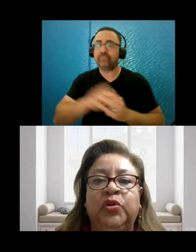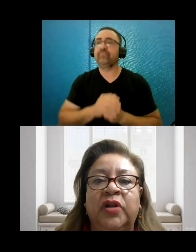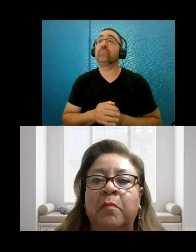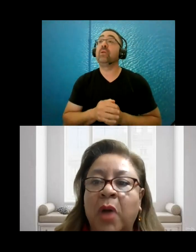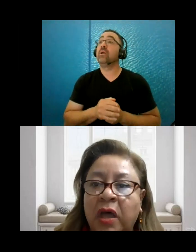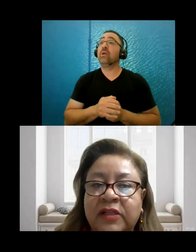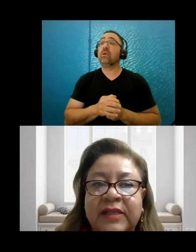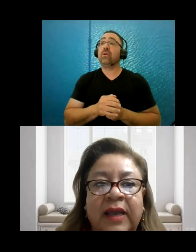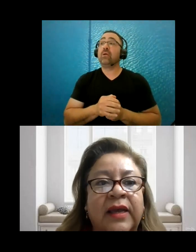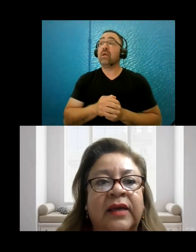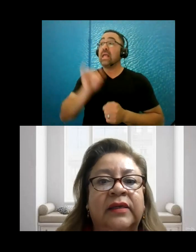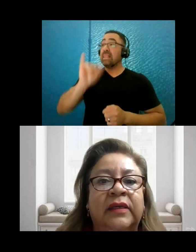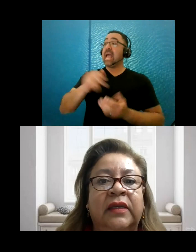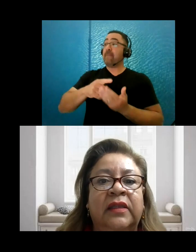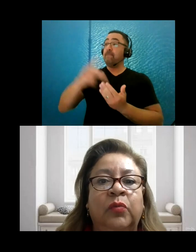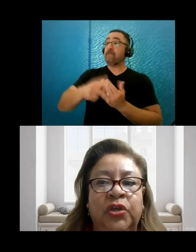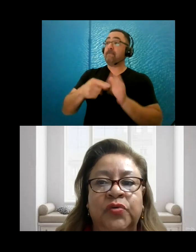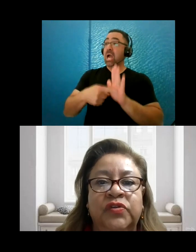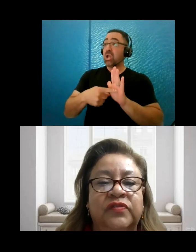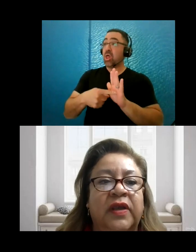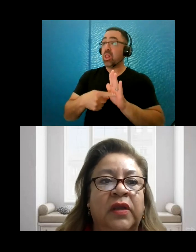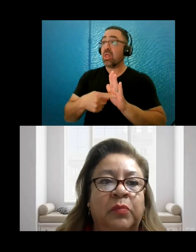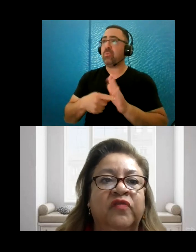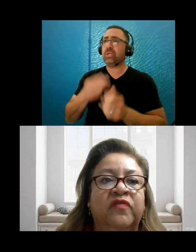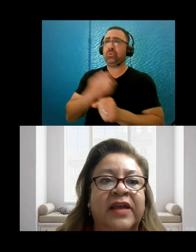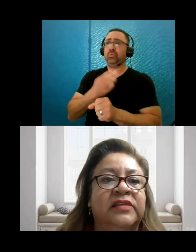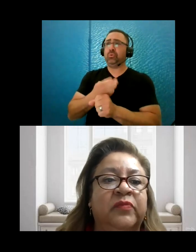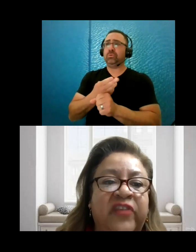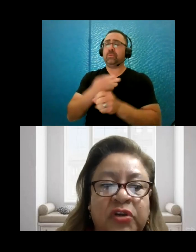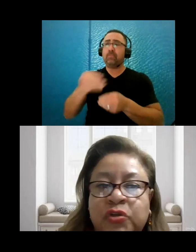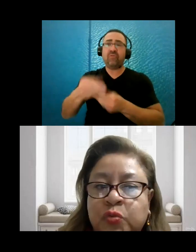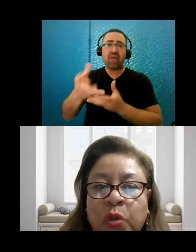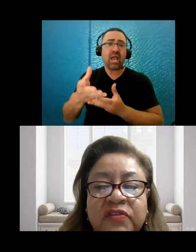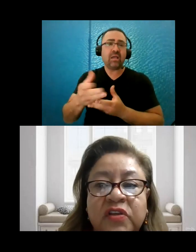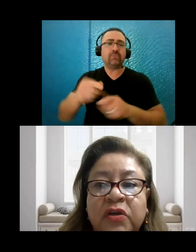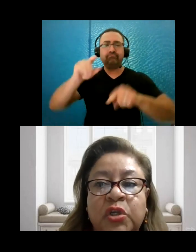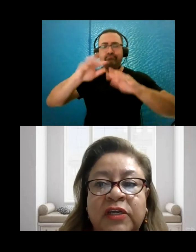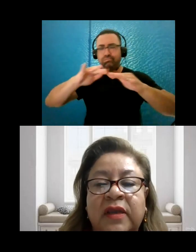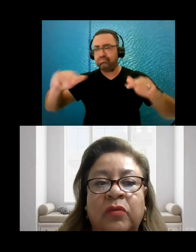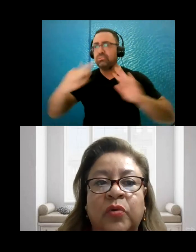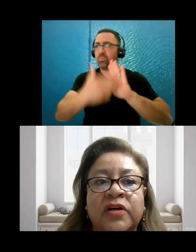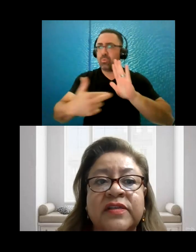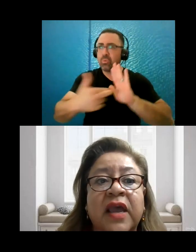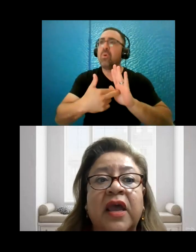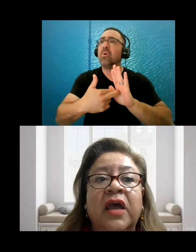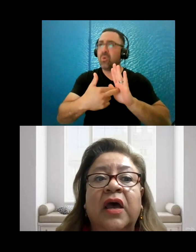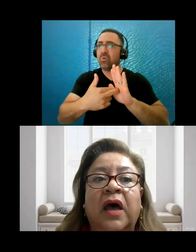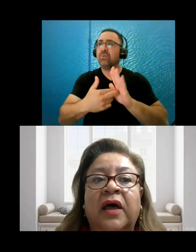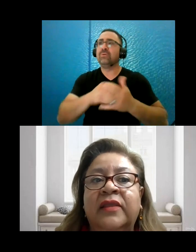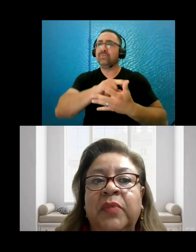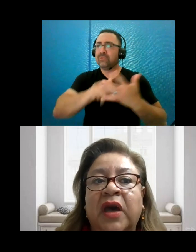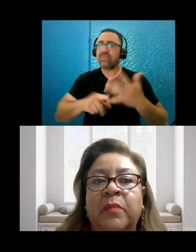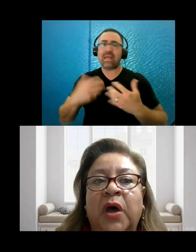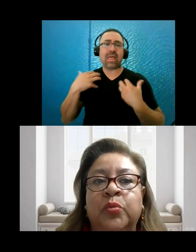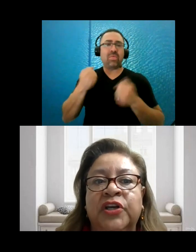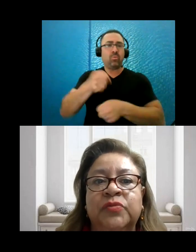The promotora model that we use provides various roles for the community health workers.